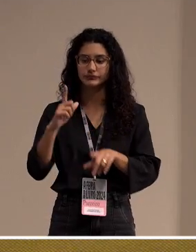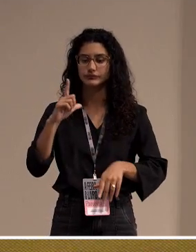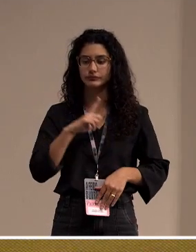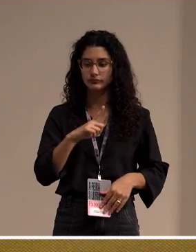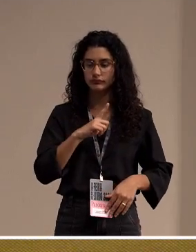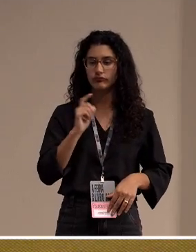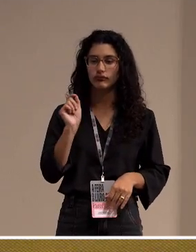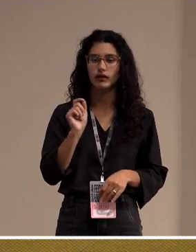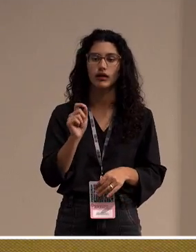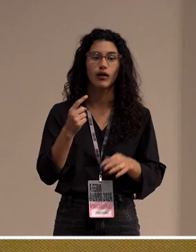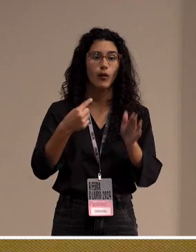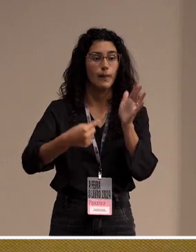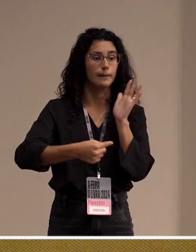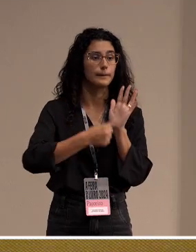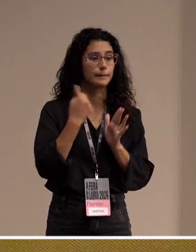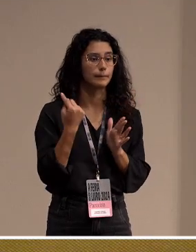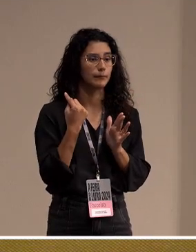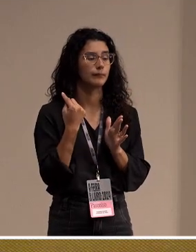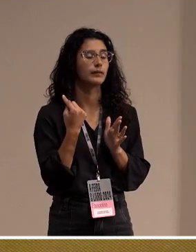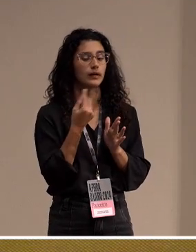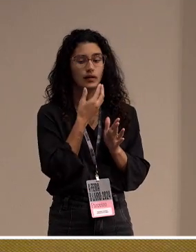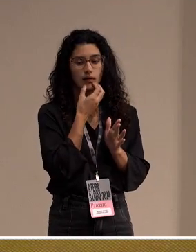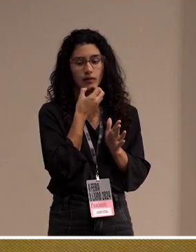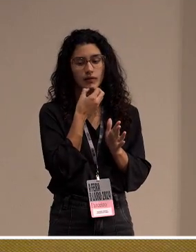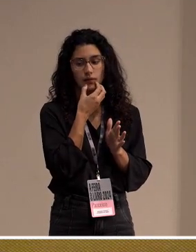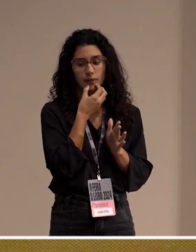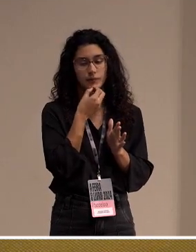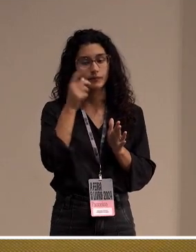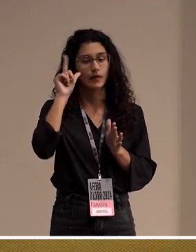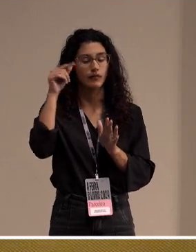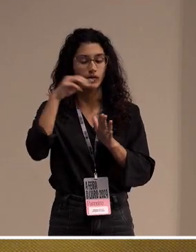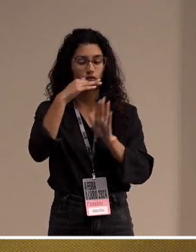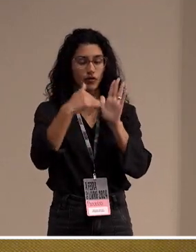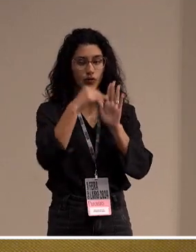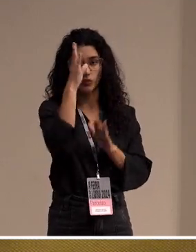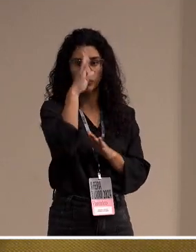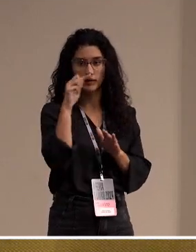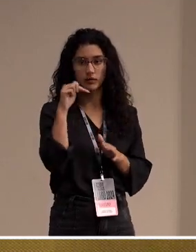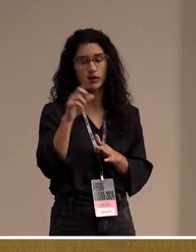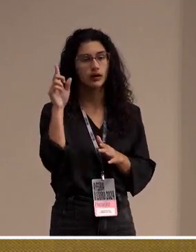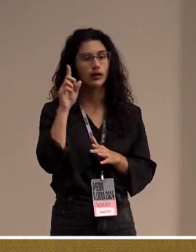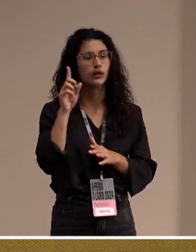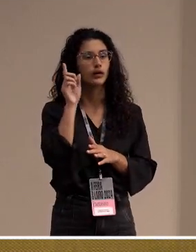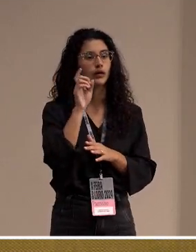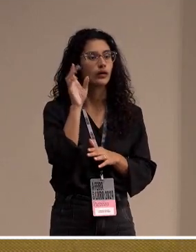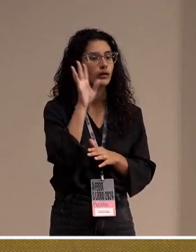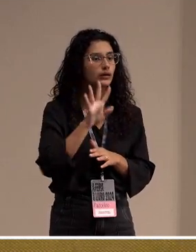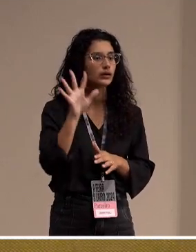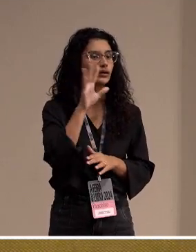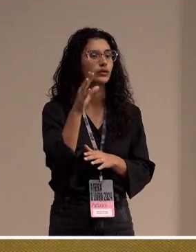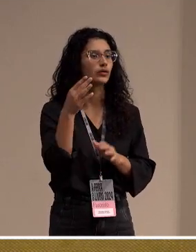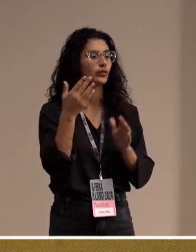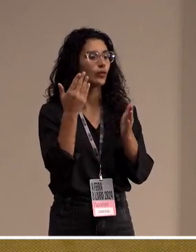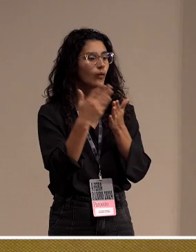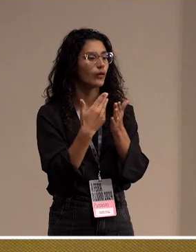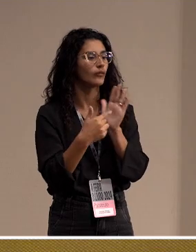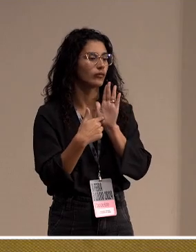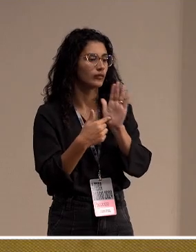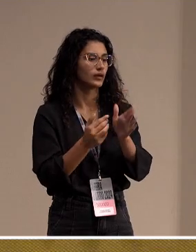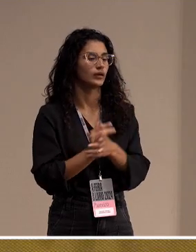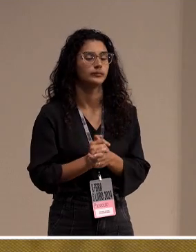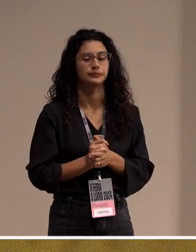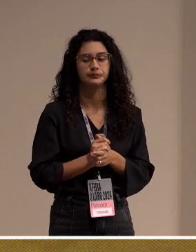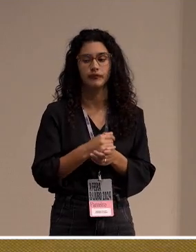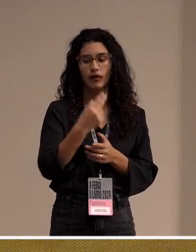captive Africans arrived in the United States in 1619. The ledger book says, 20 niggers arrived